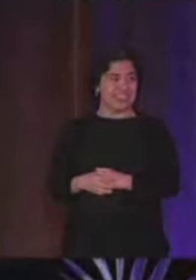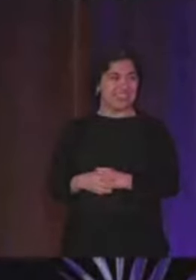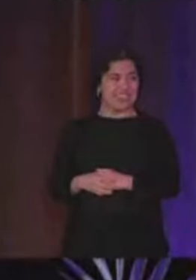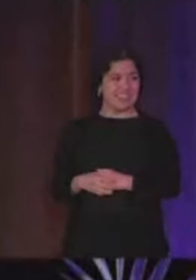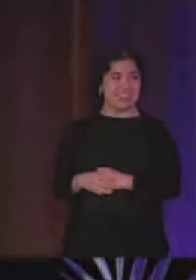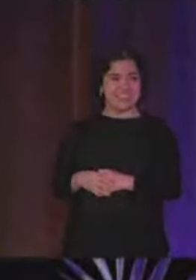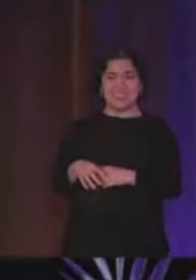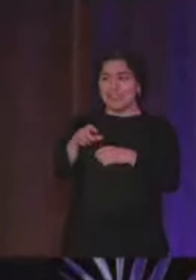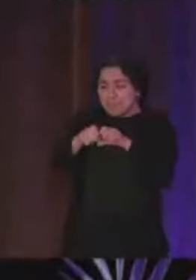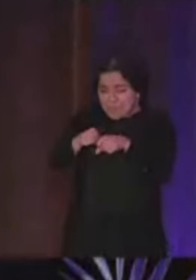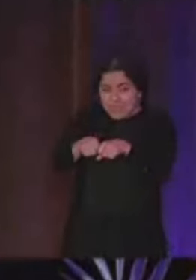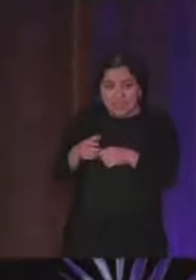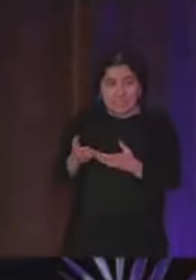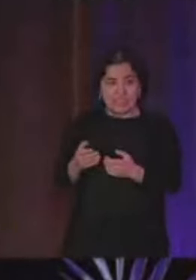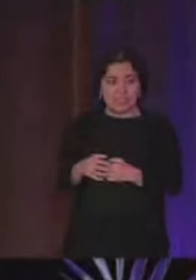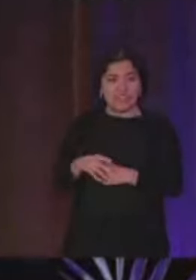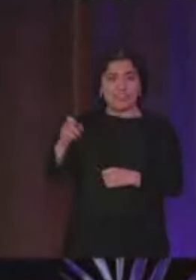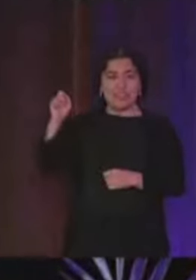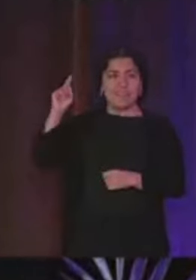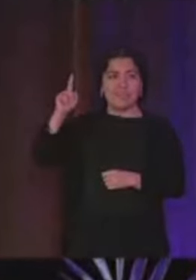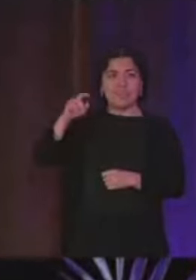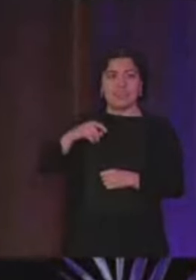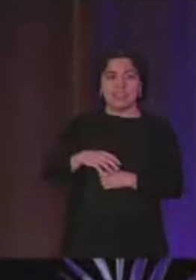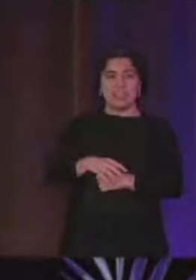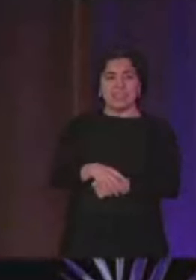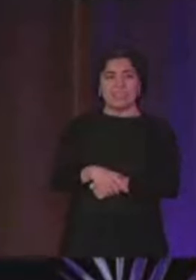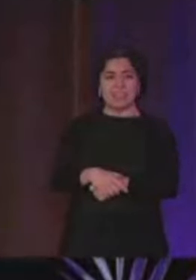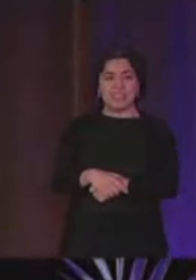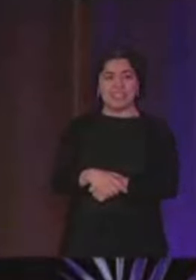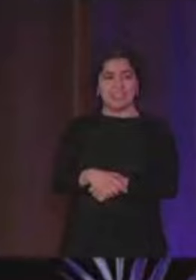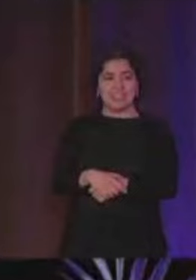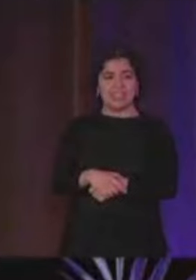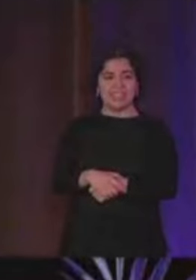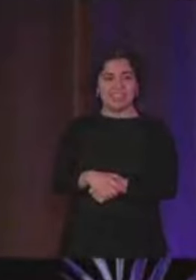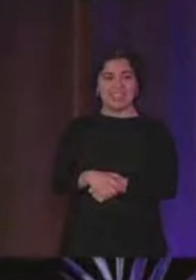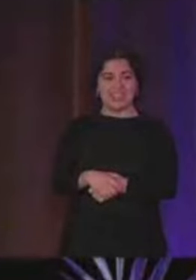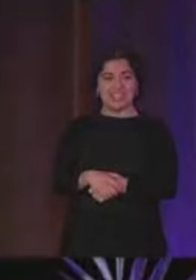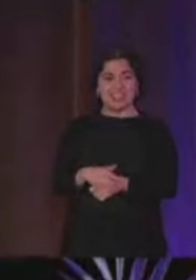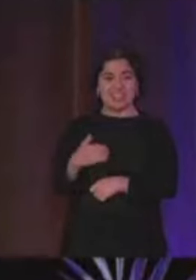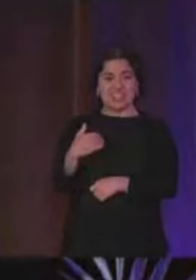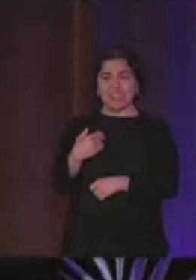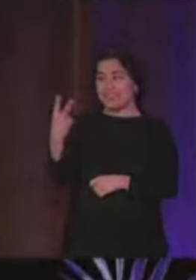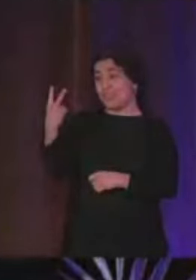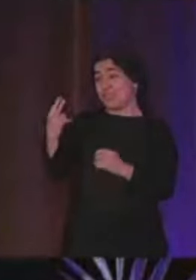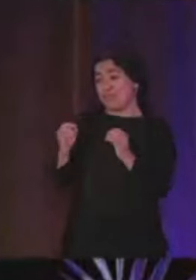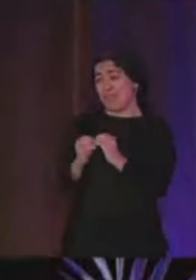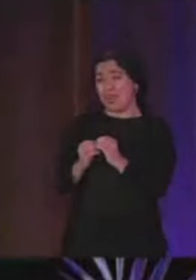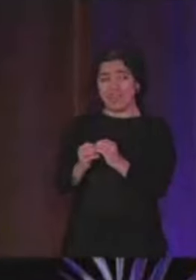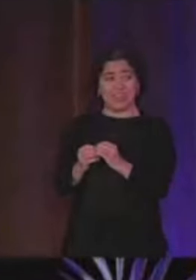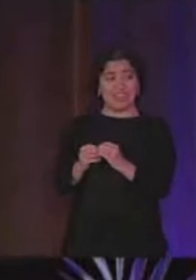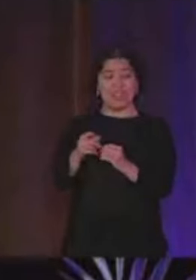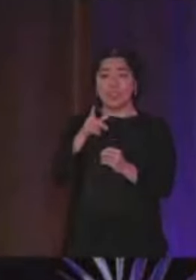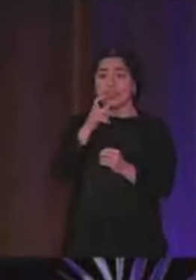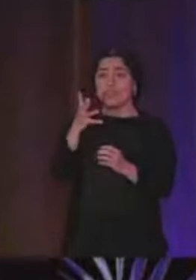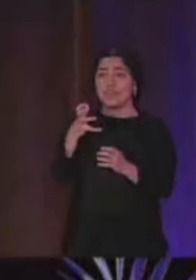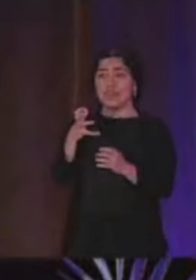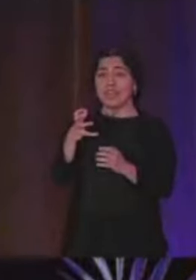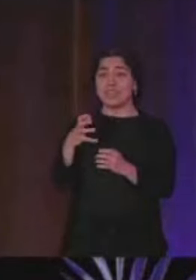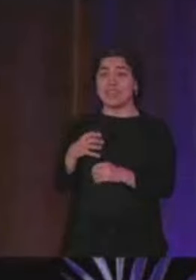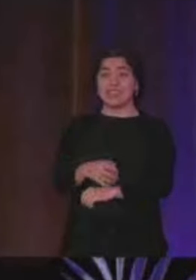Let's put it down here so we reach. Okay. We have 2 more to go. So who else wants some